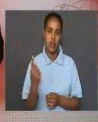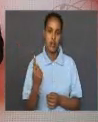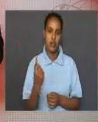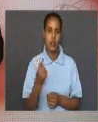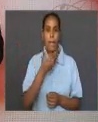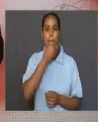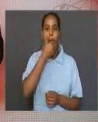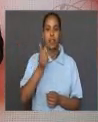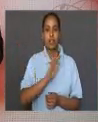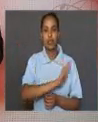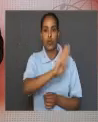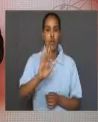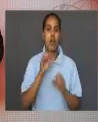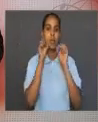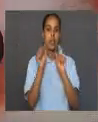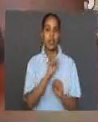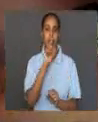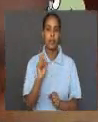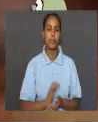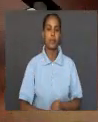to the best of your ability.